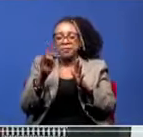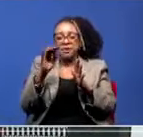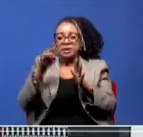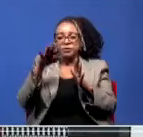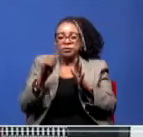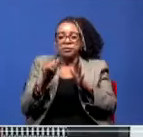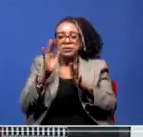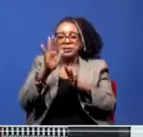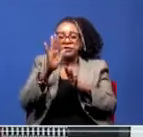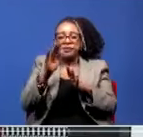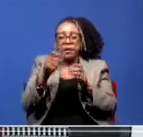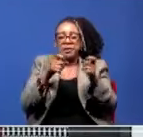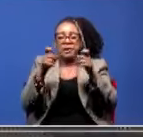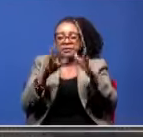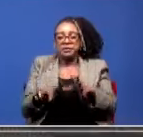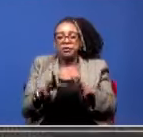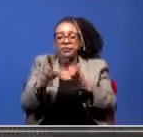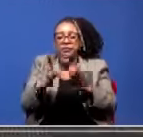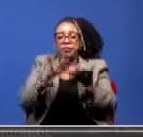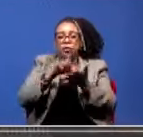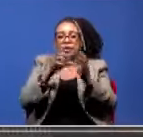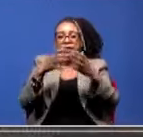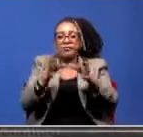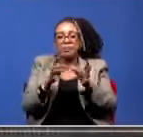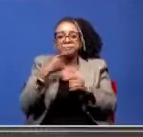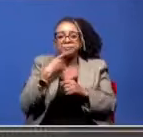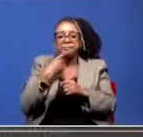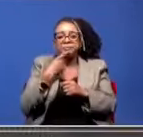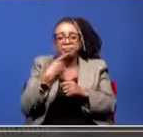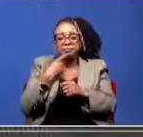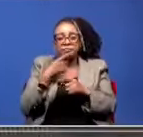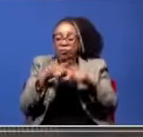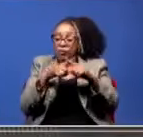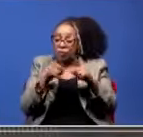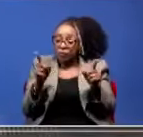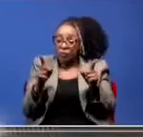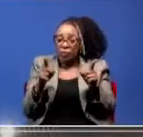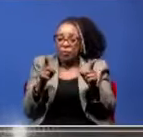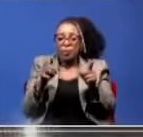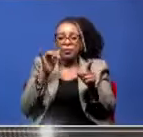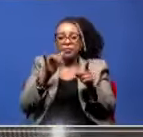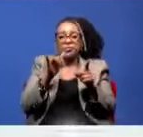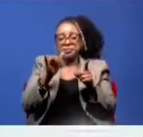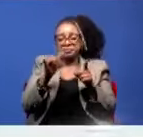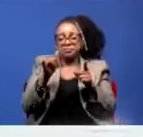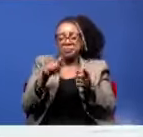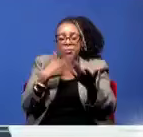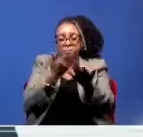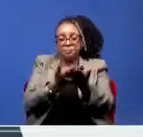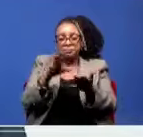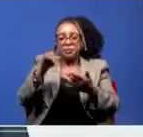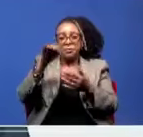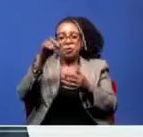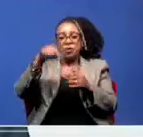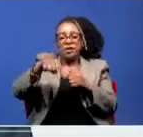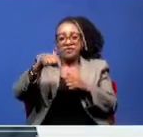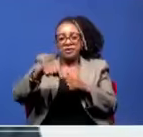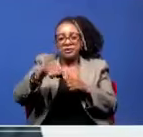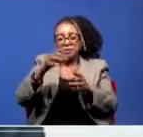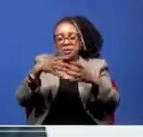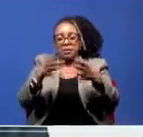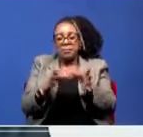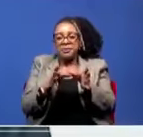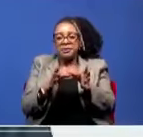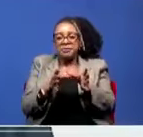sole director of the local firm, disclosed that although they are part of the pre-qualified companies with KNTC, her